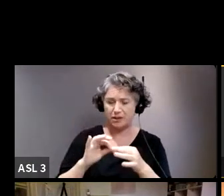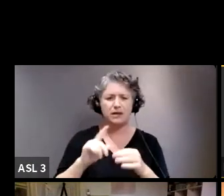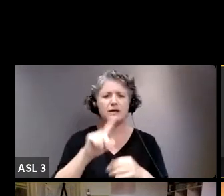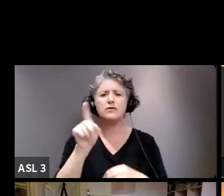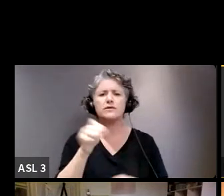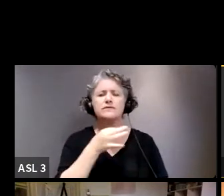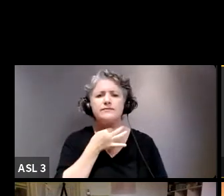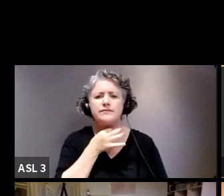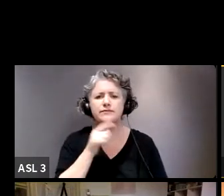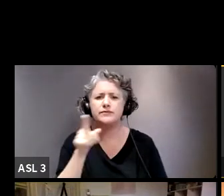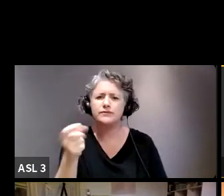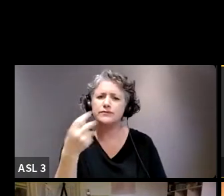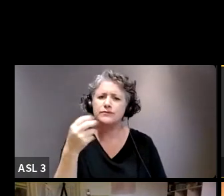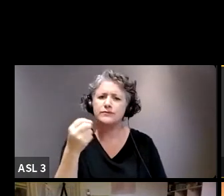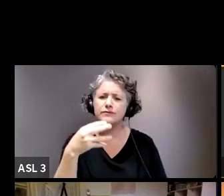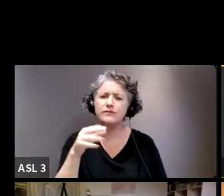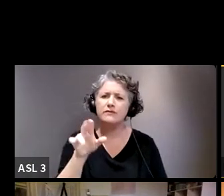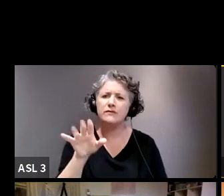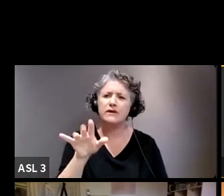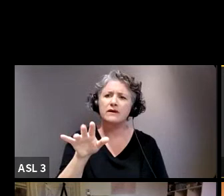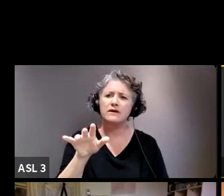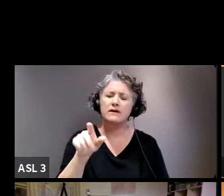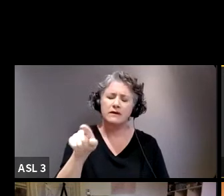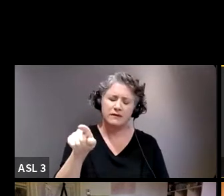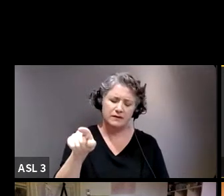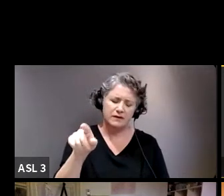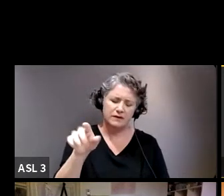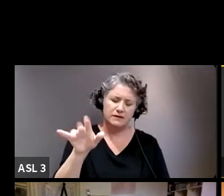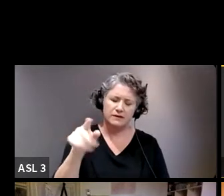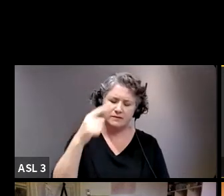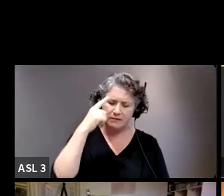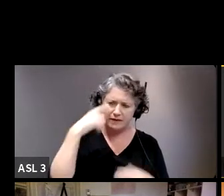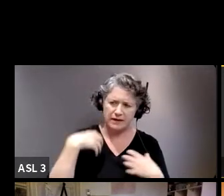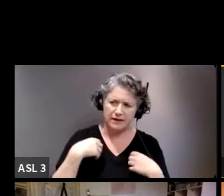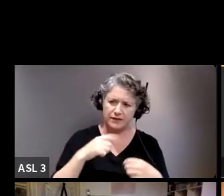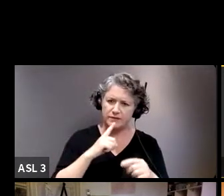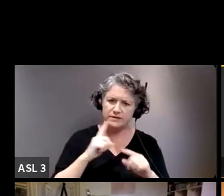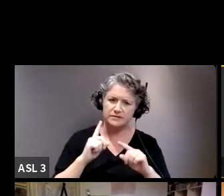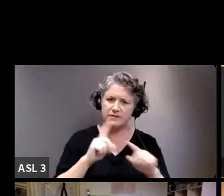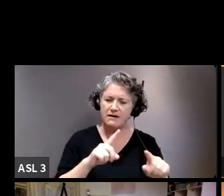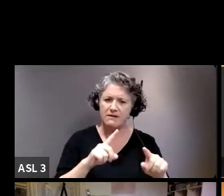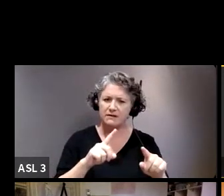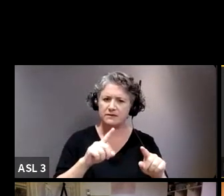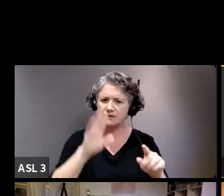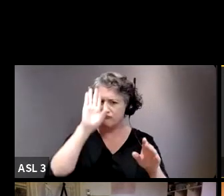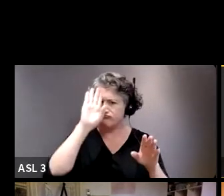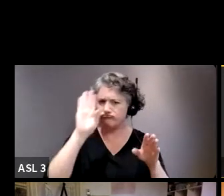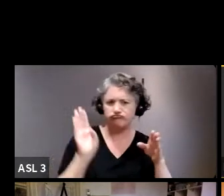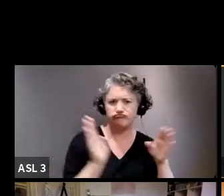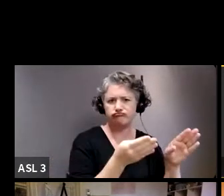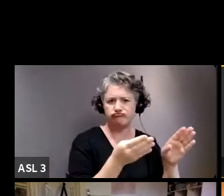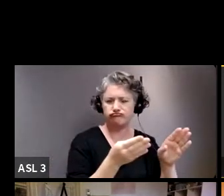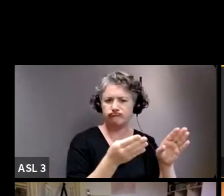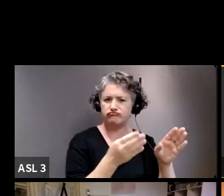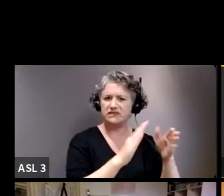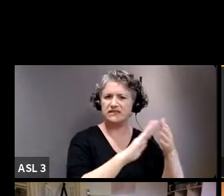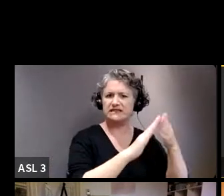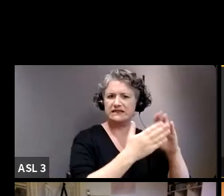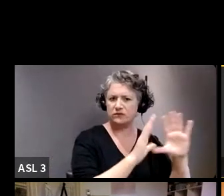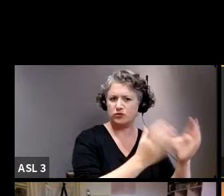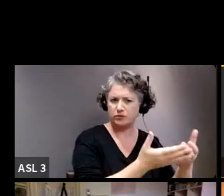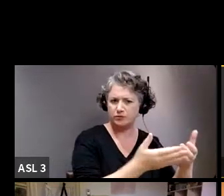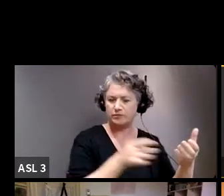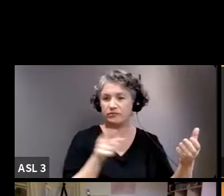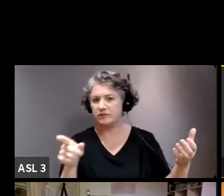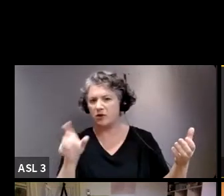uh you mentioned that um uh the mental health response is probably best done by uh another group other than